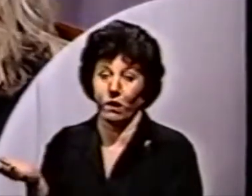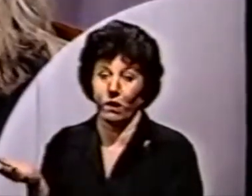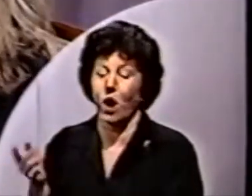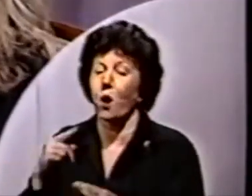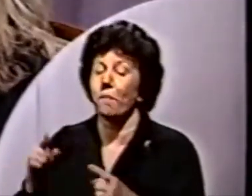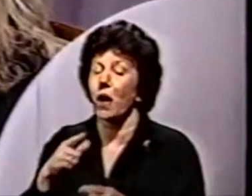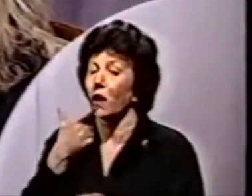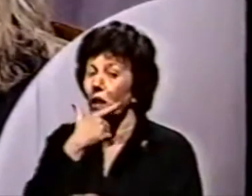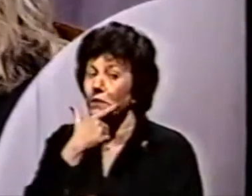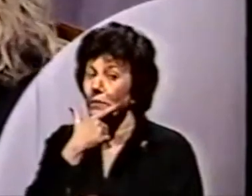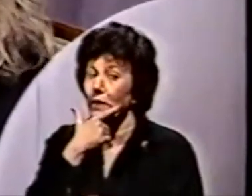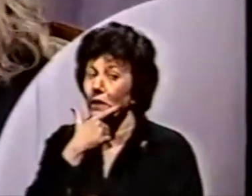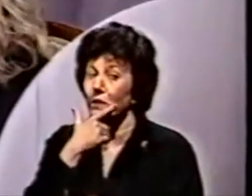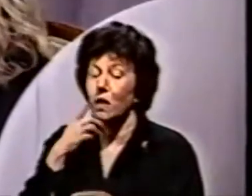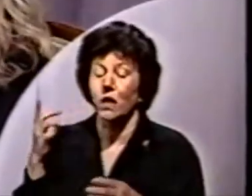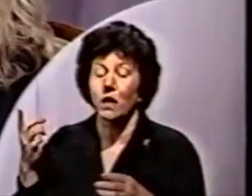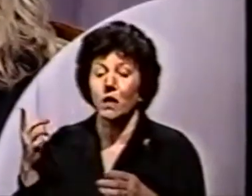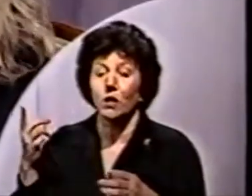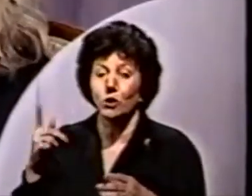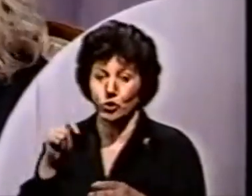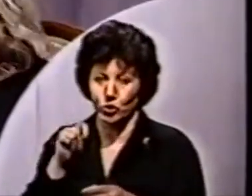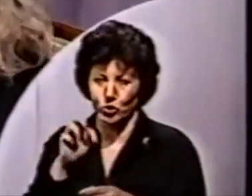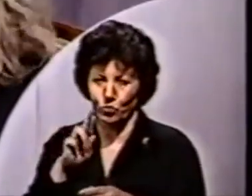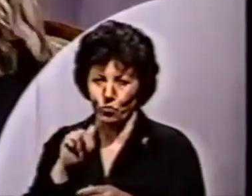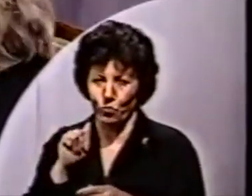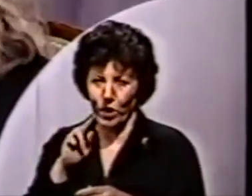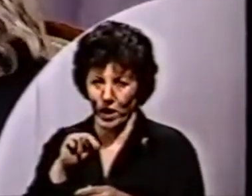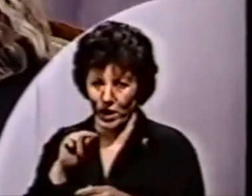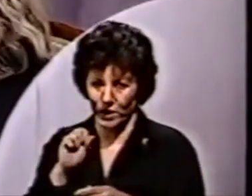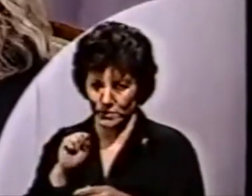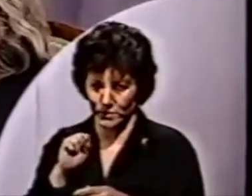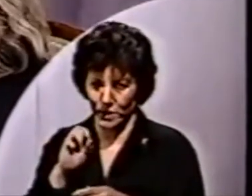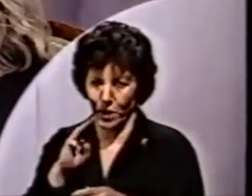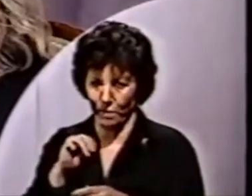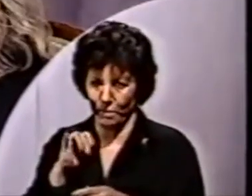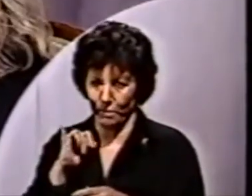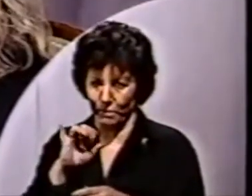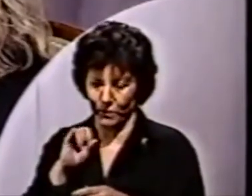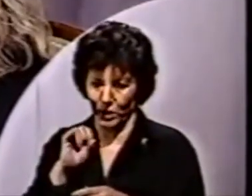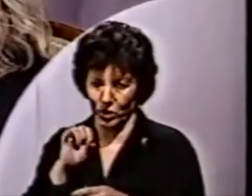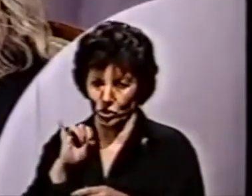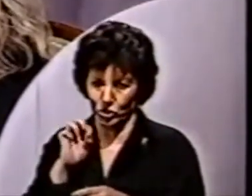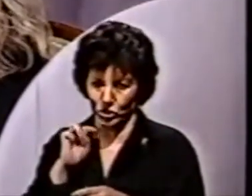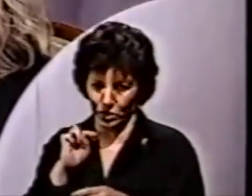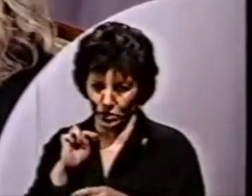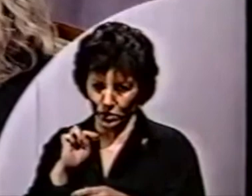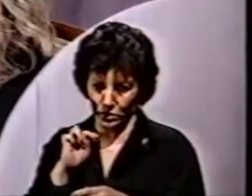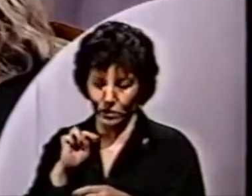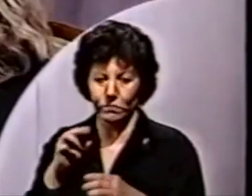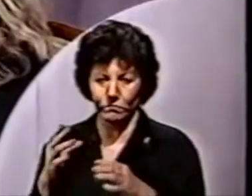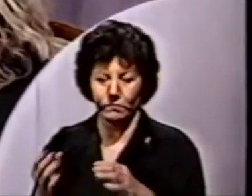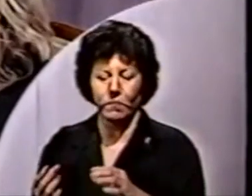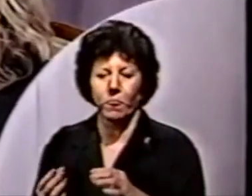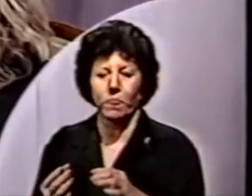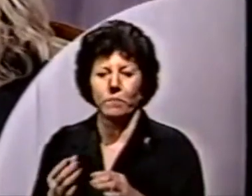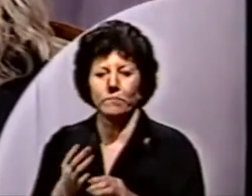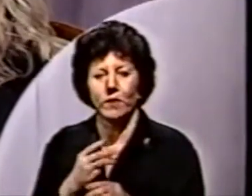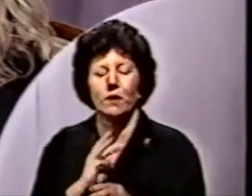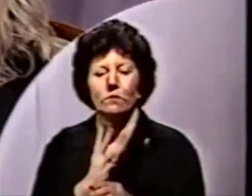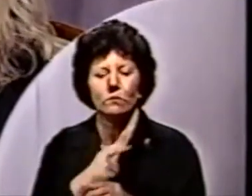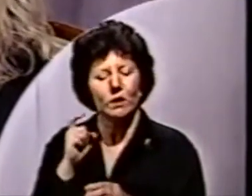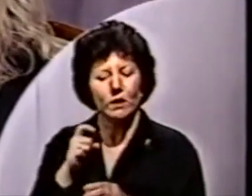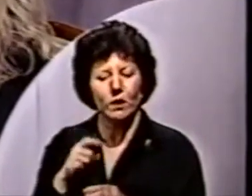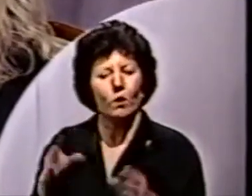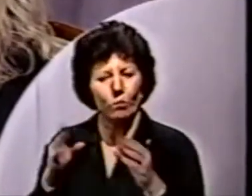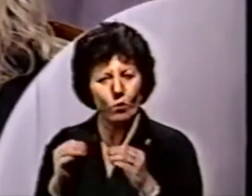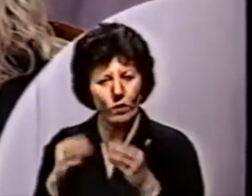lesbian transmission. Right. We know that it happens. We don't know exactly how. Mm-hmm. So we're really looking to get more information on that,